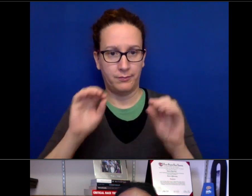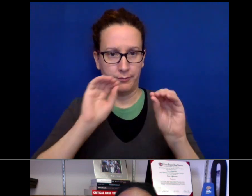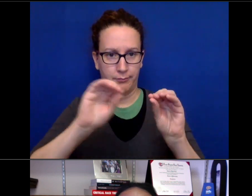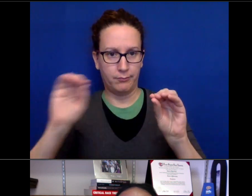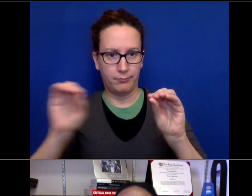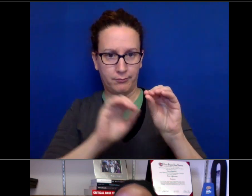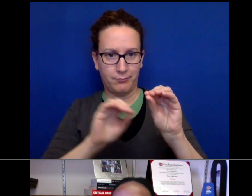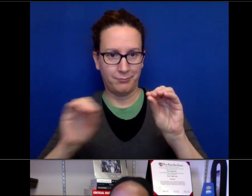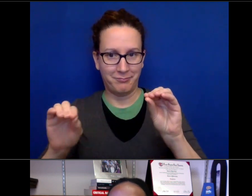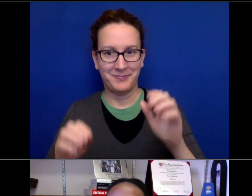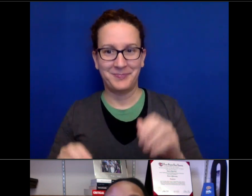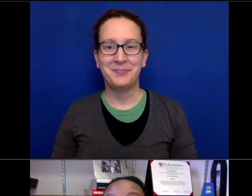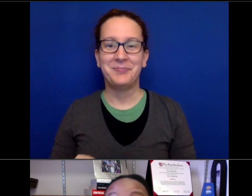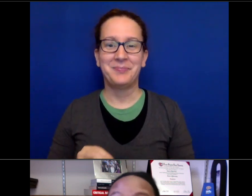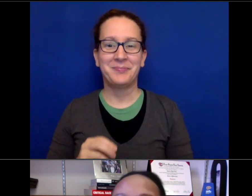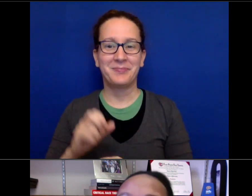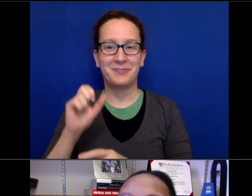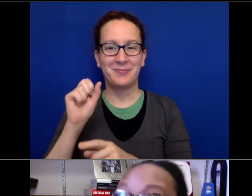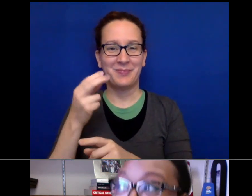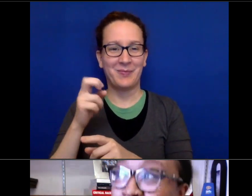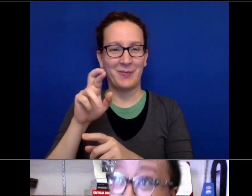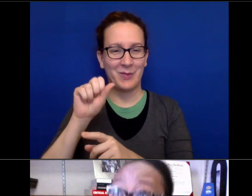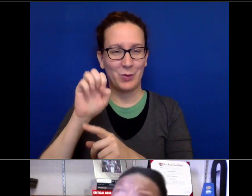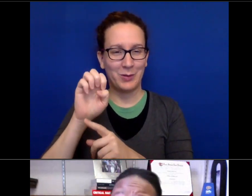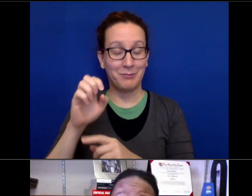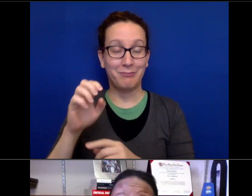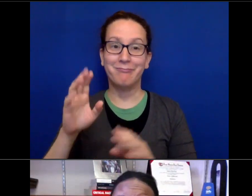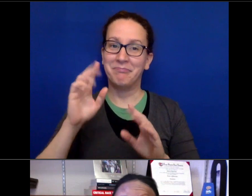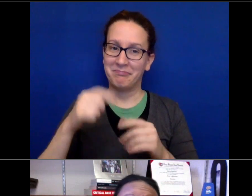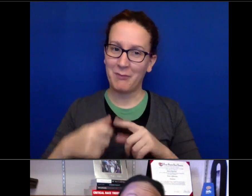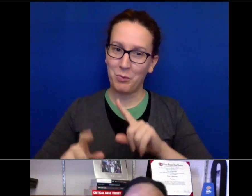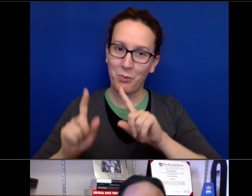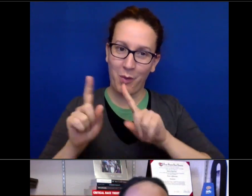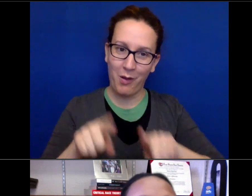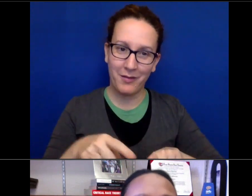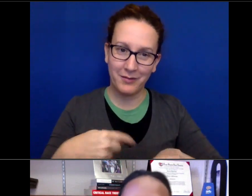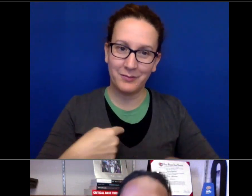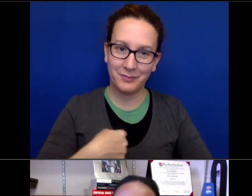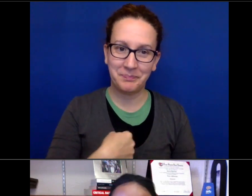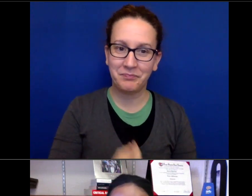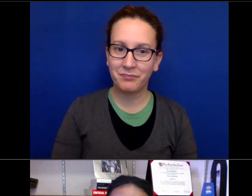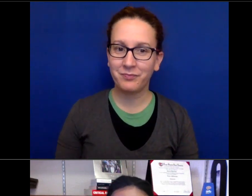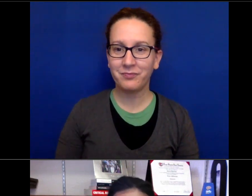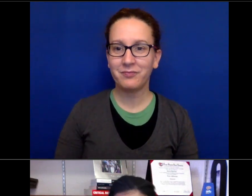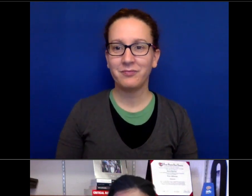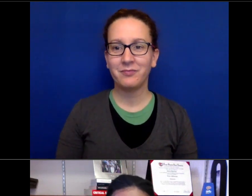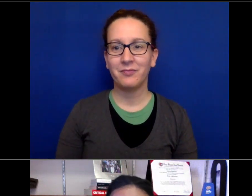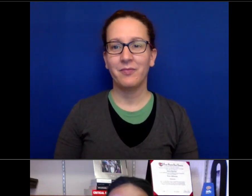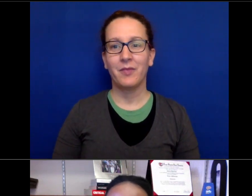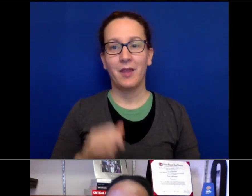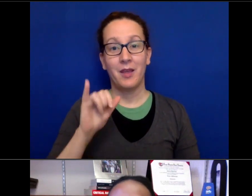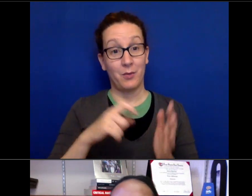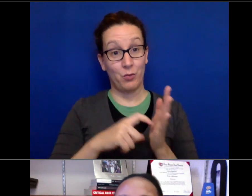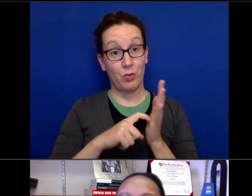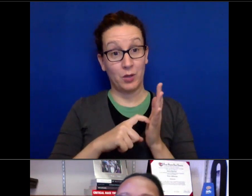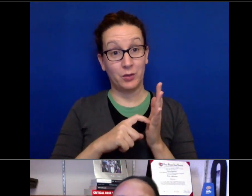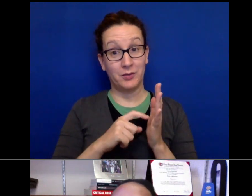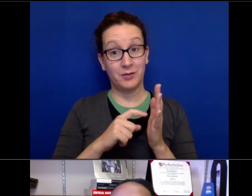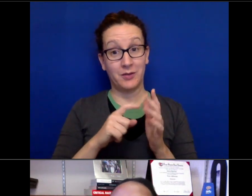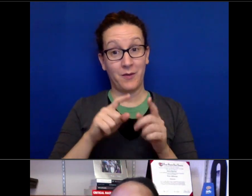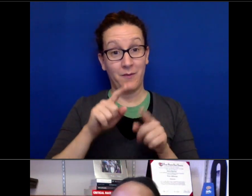Please, yeah. Okay, so I can respond to that. That's that can require, I think, various kinds